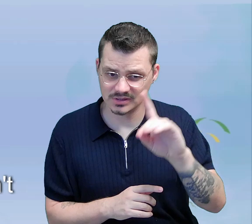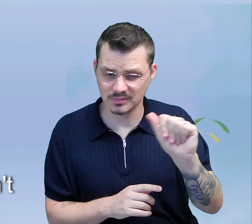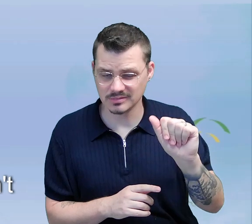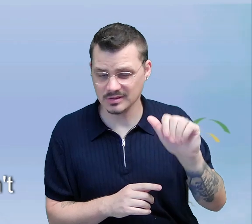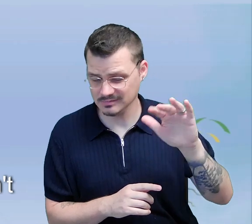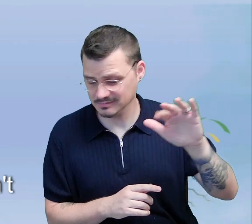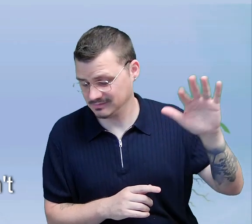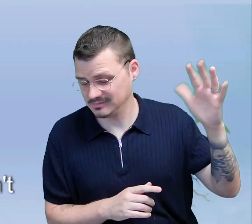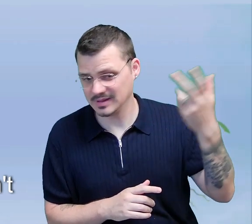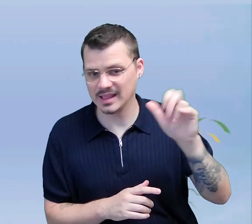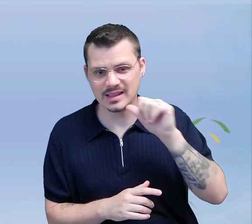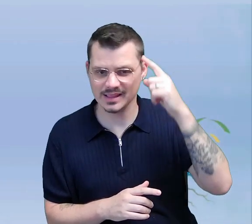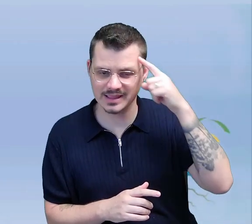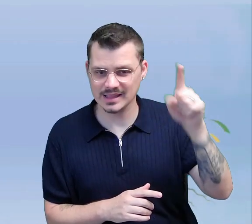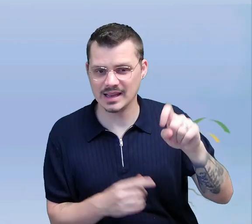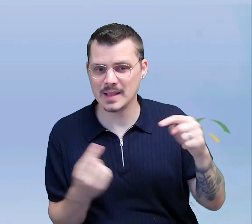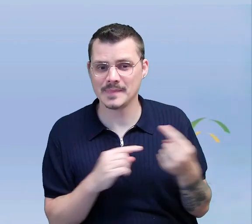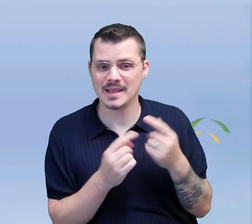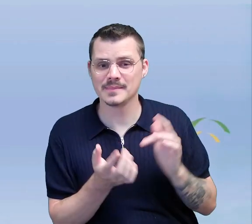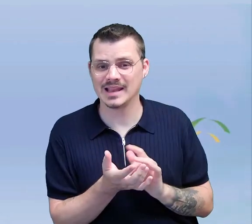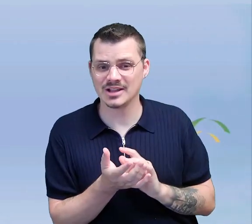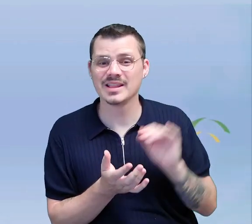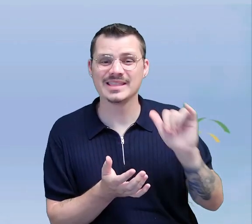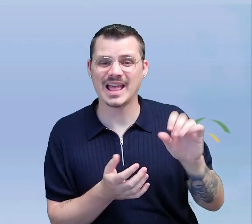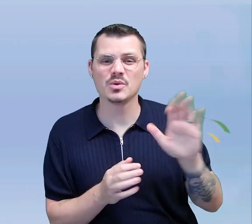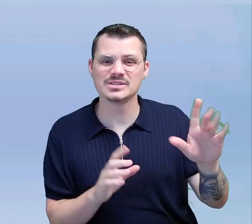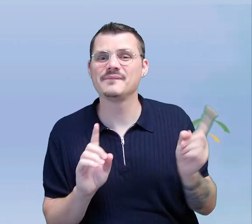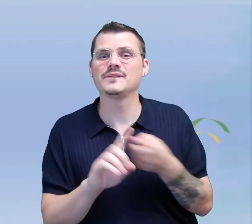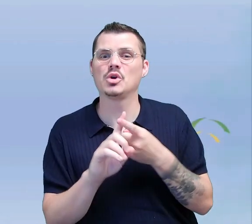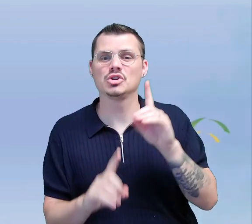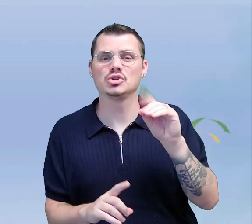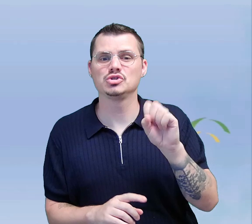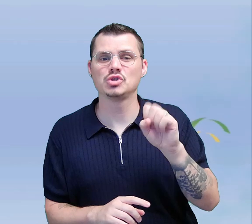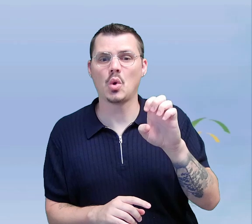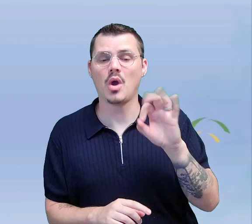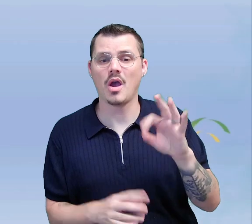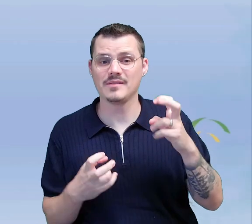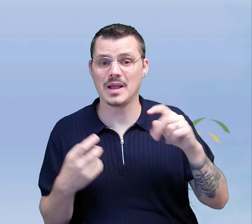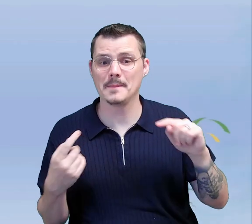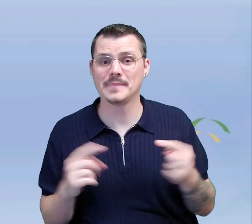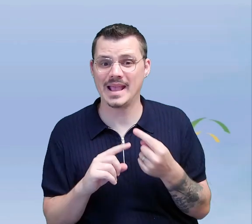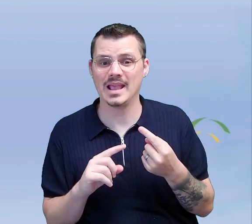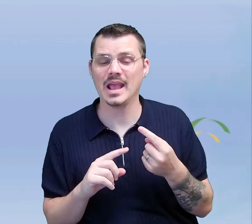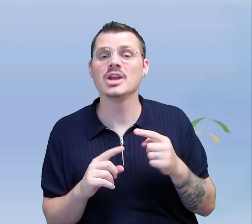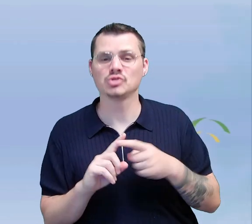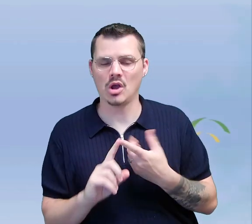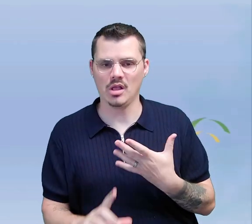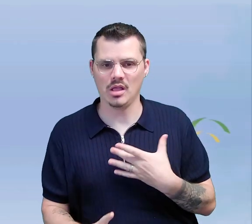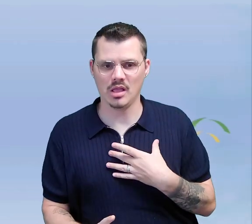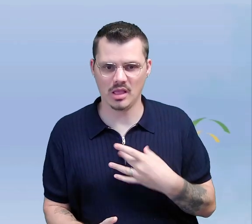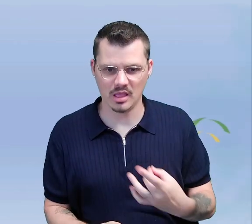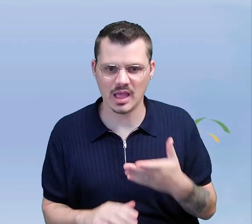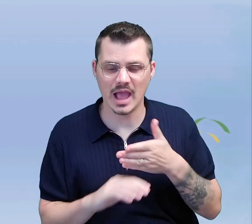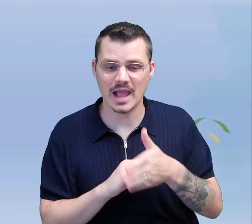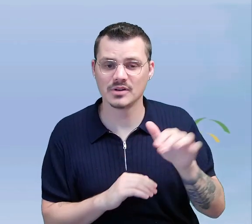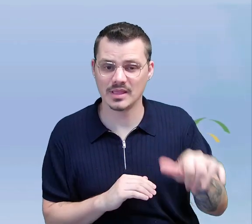intellectual disability, blah, blah, blah, they didn't think he needed pain medicine. And that was his first dose of pain. And he got to liking it,